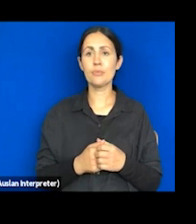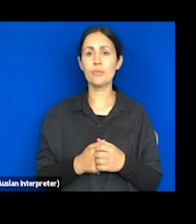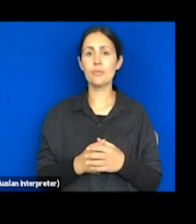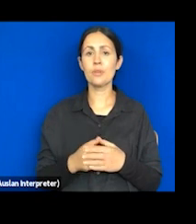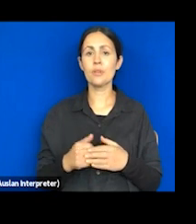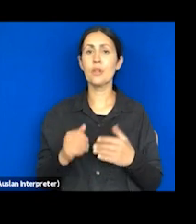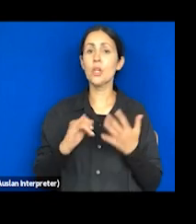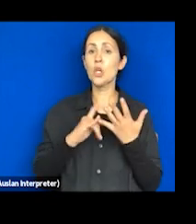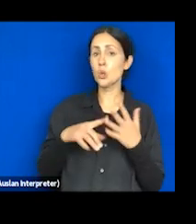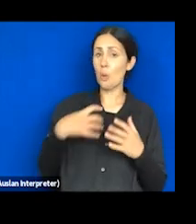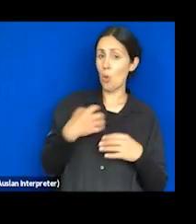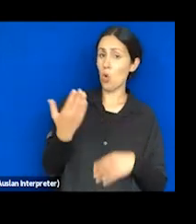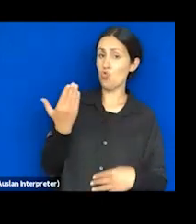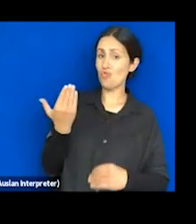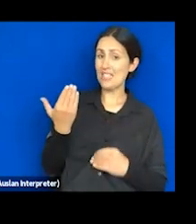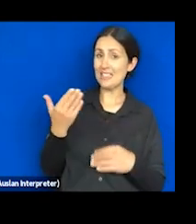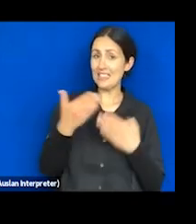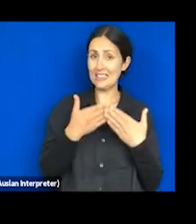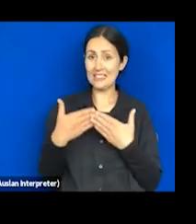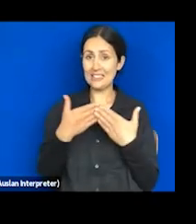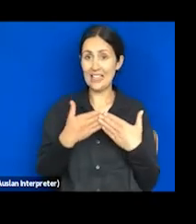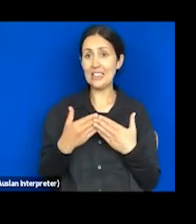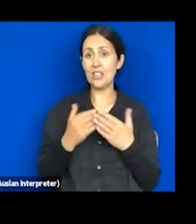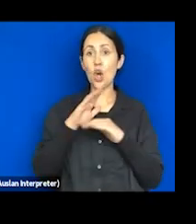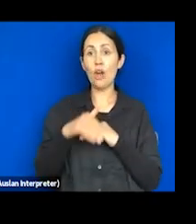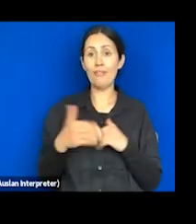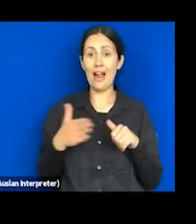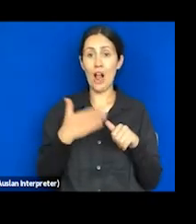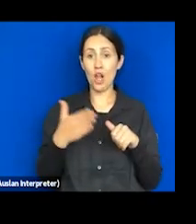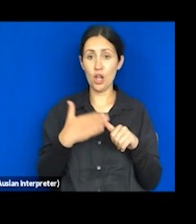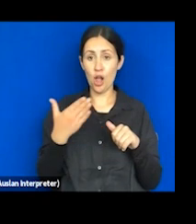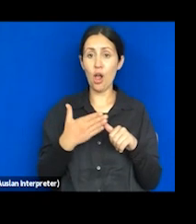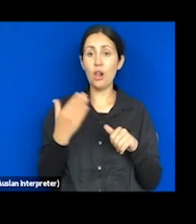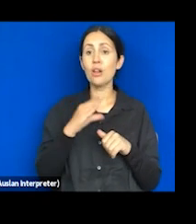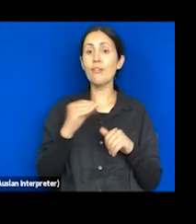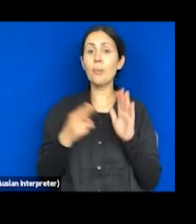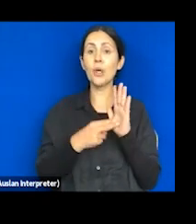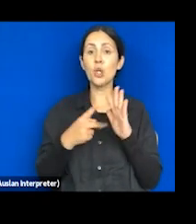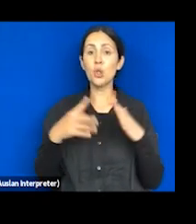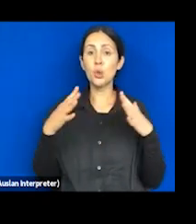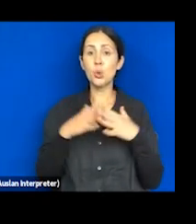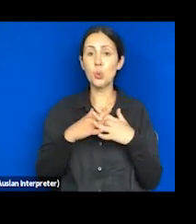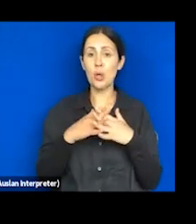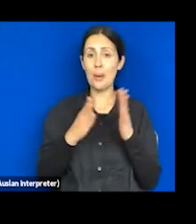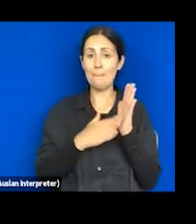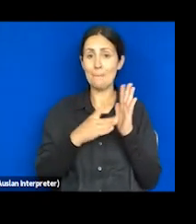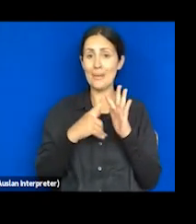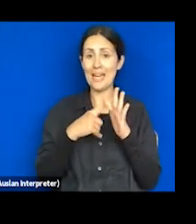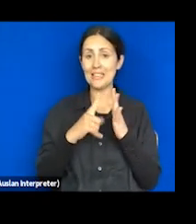Again, the more recent study for alcohol was done by Bogenschutz, who's based in New Mexico, I believe, and that